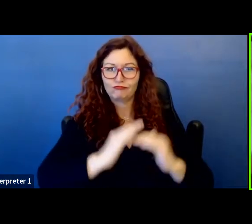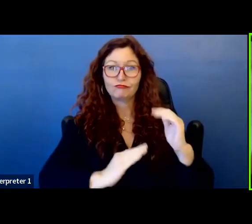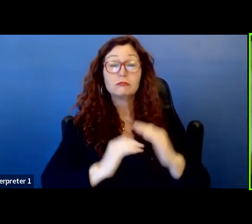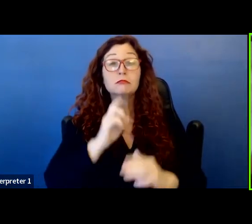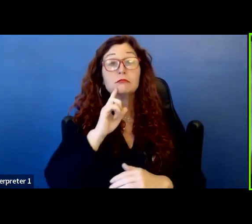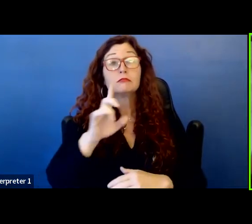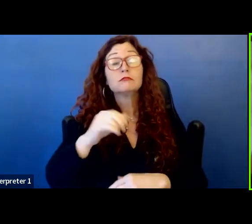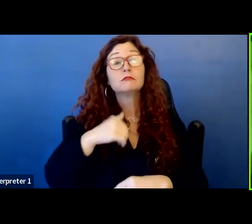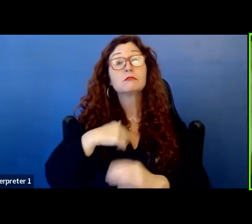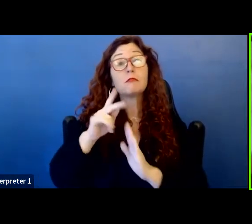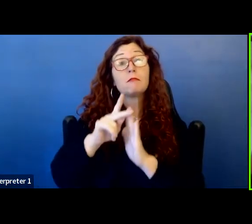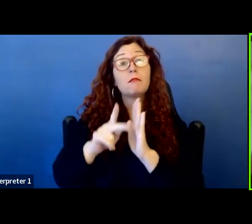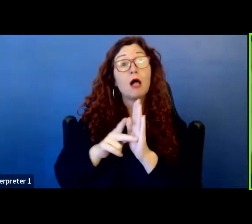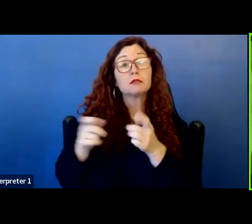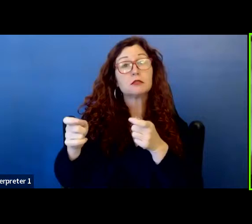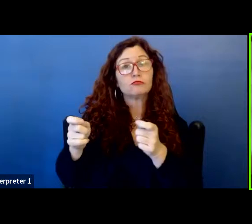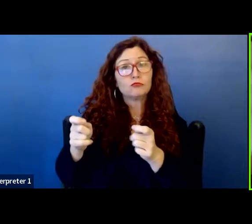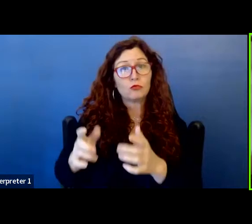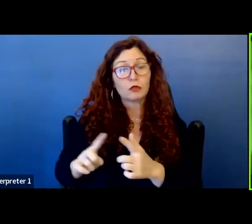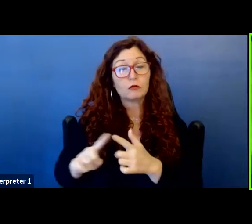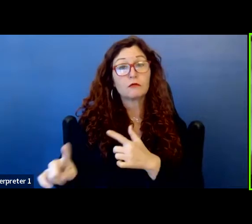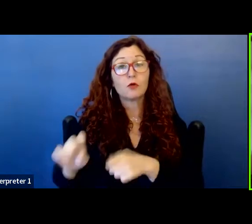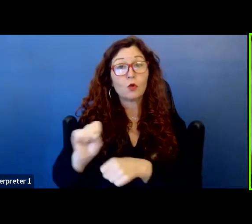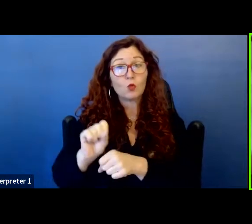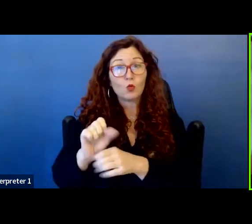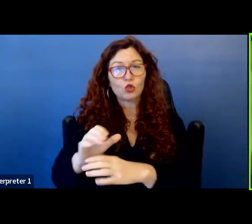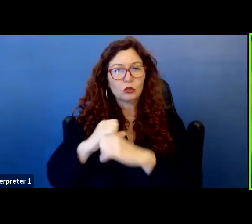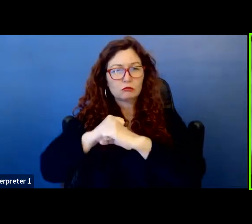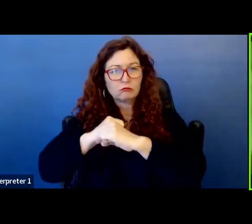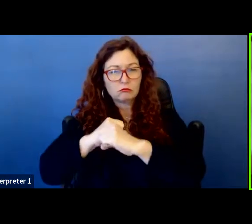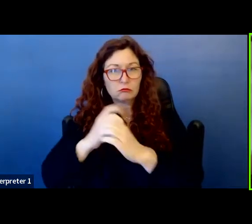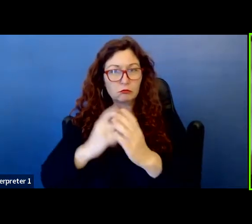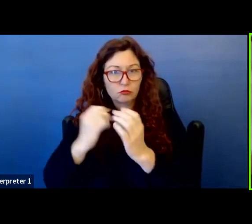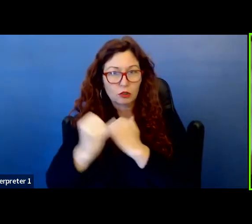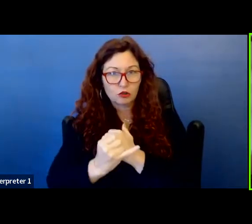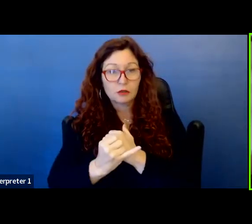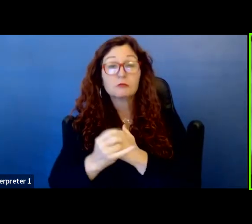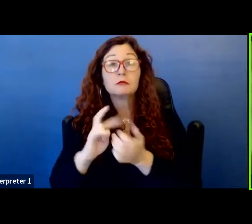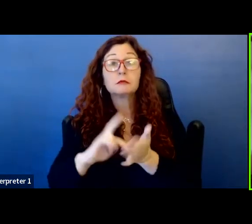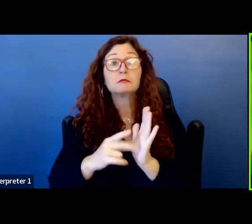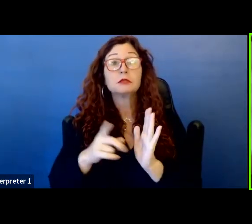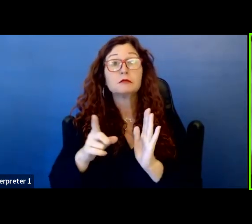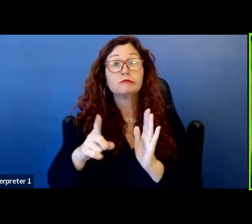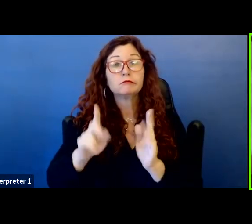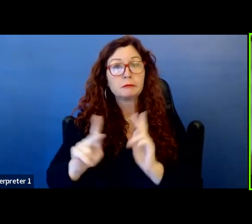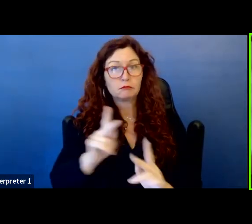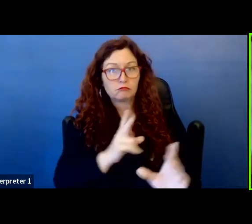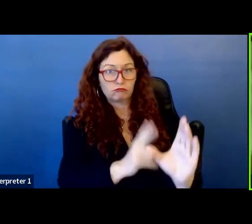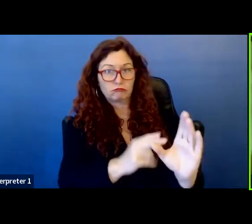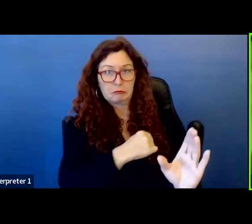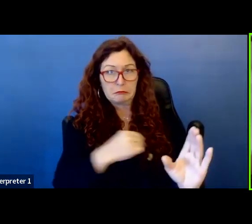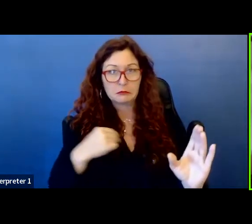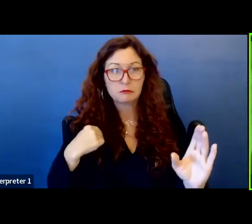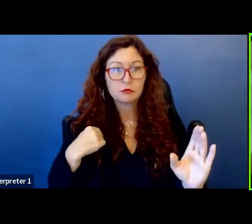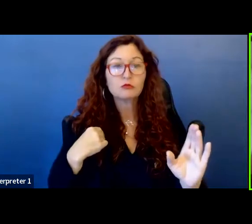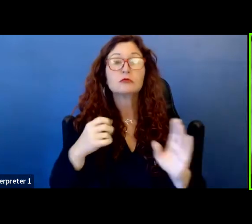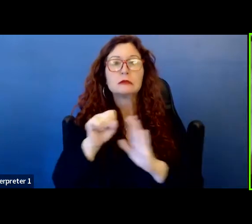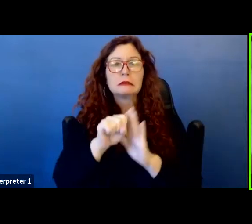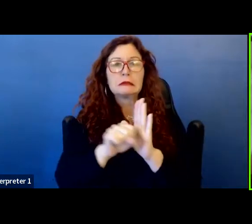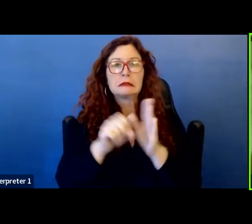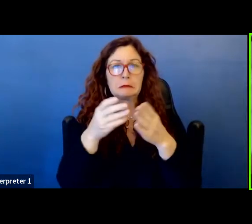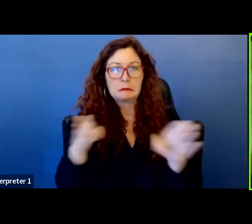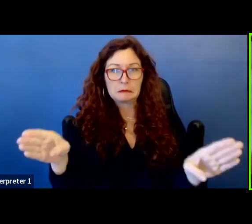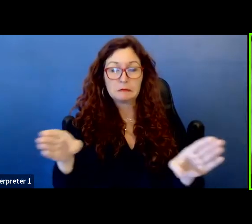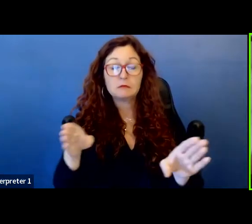defense project and workers defense project is a membership-based statewide organization that empowers low-income workers throughout